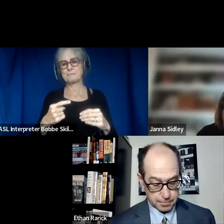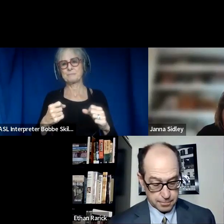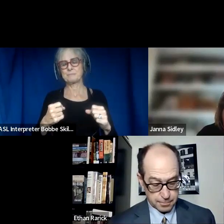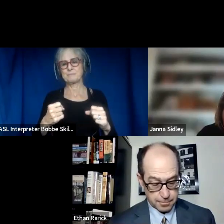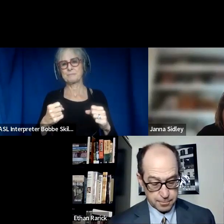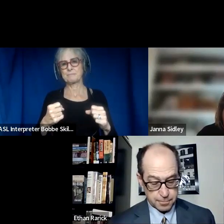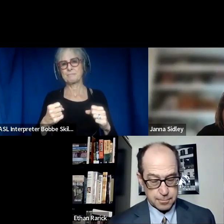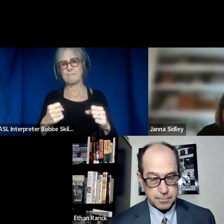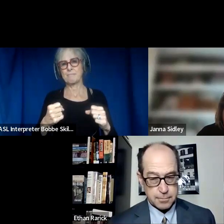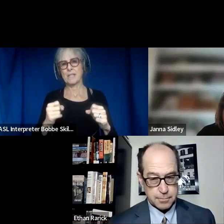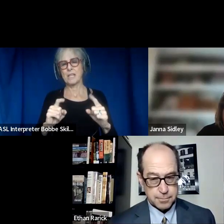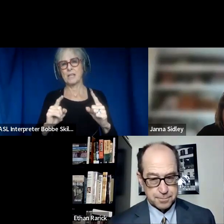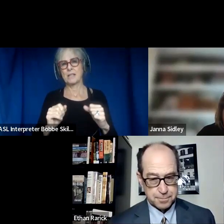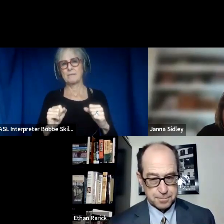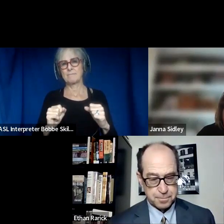these,